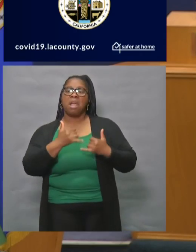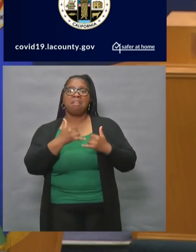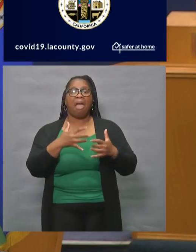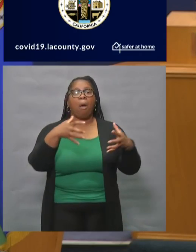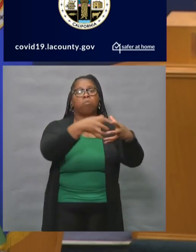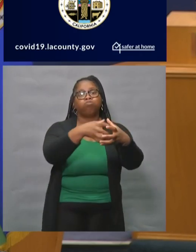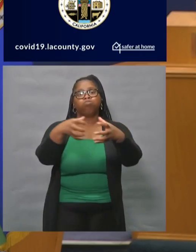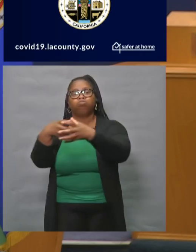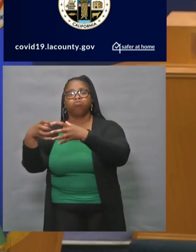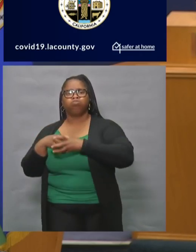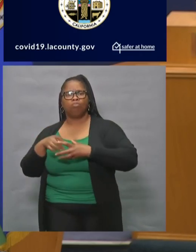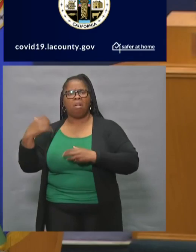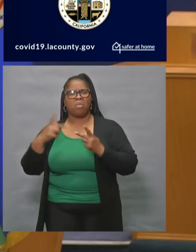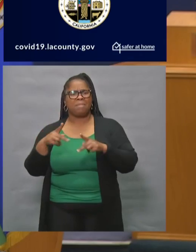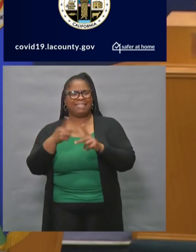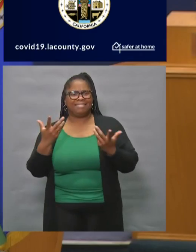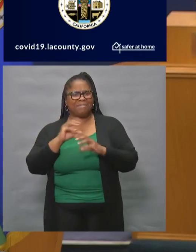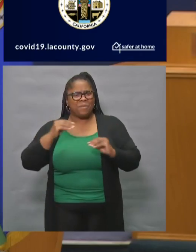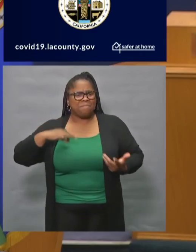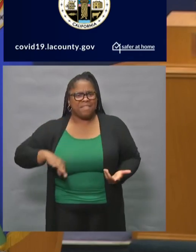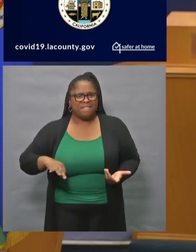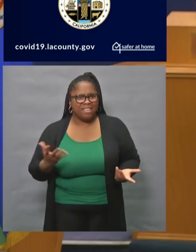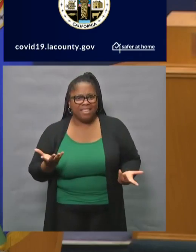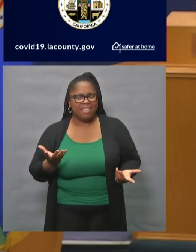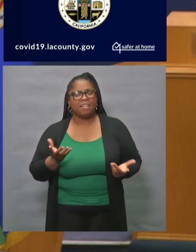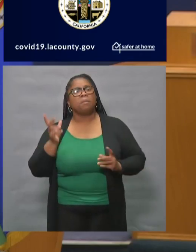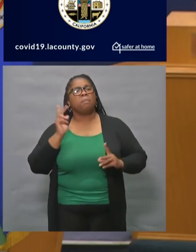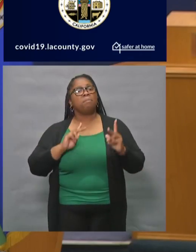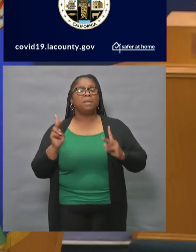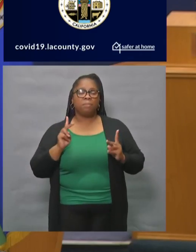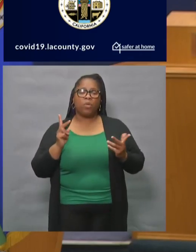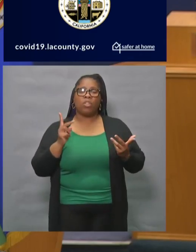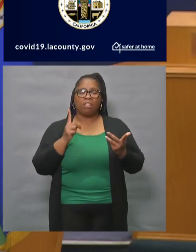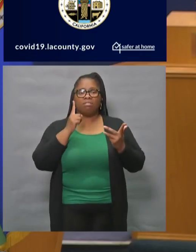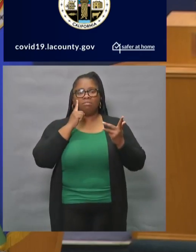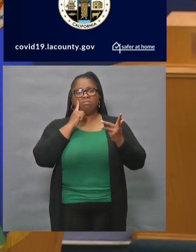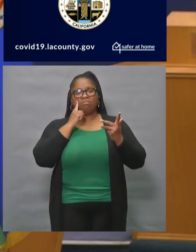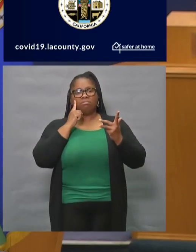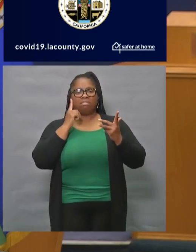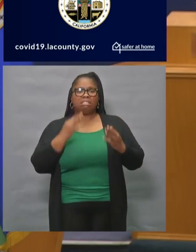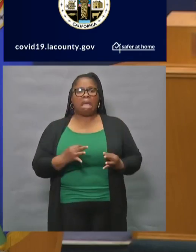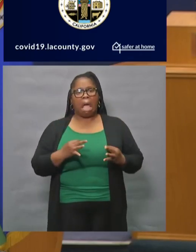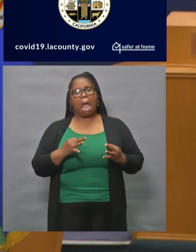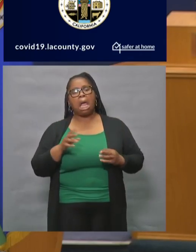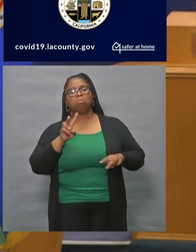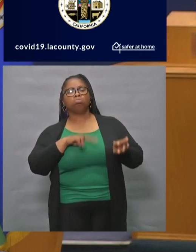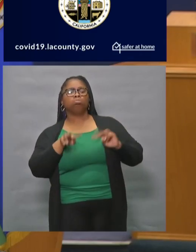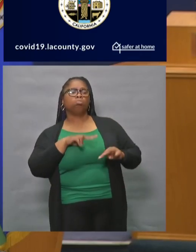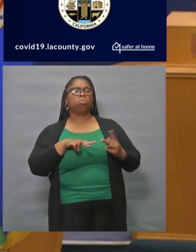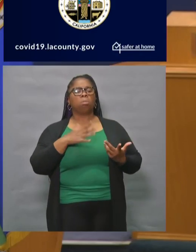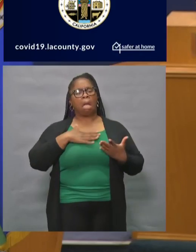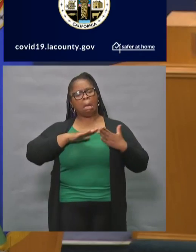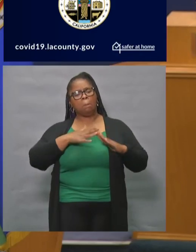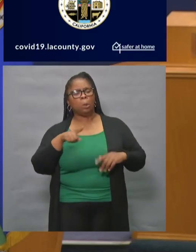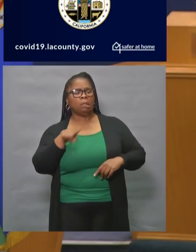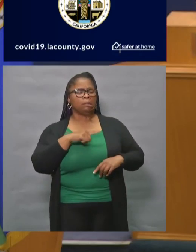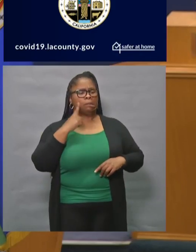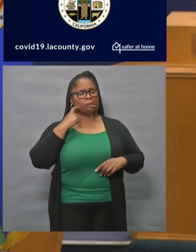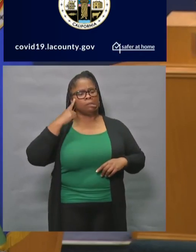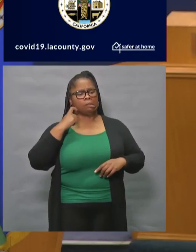congregating in any spaces or places. People make their decisions based on what they think is best in their communities, but that